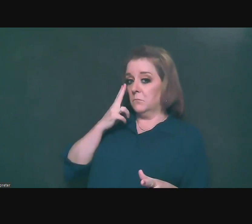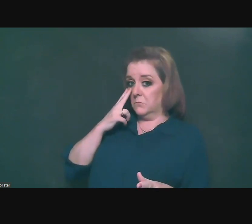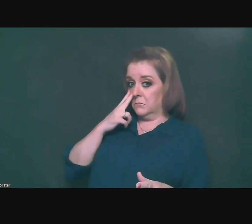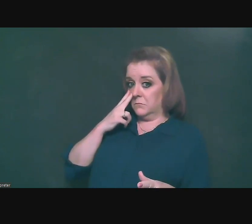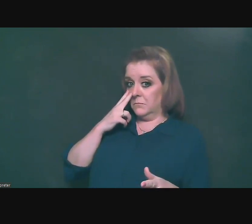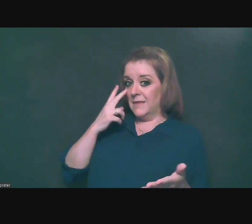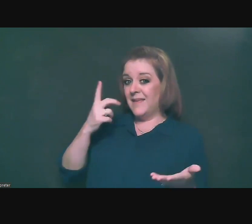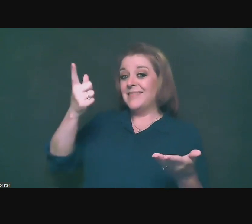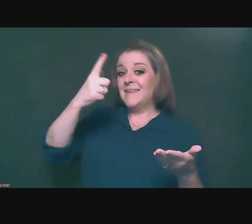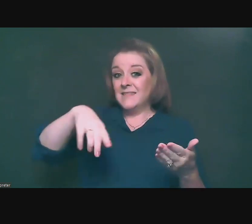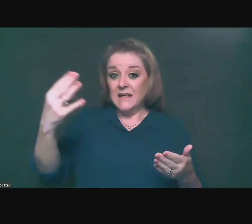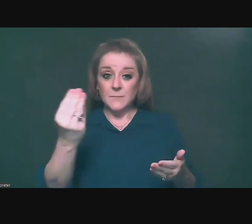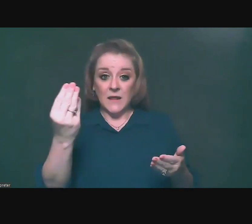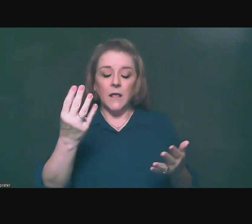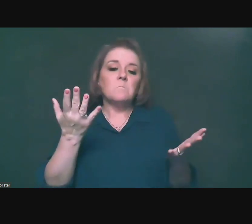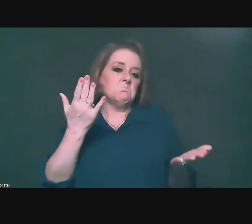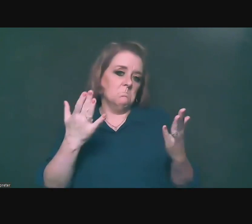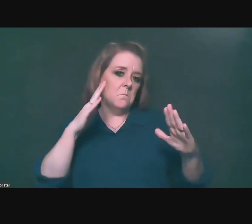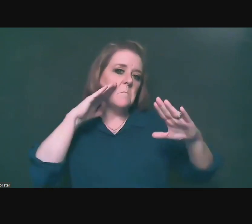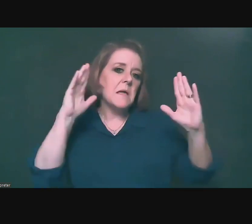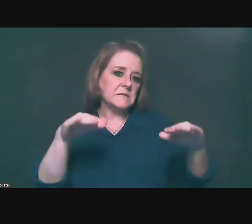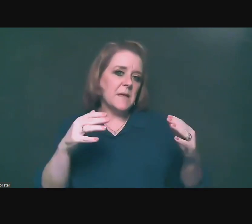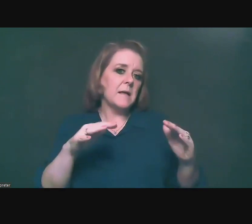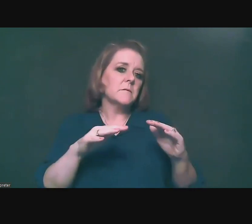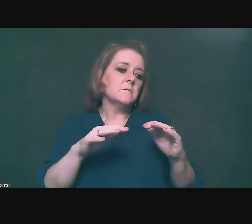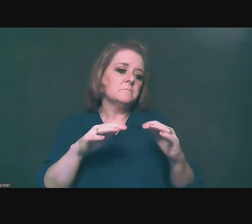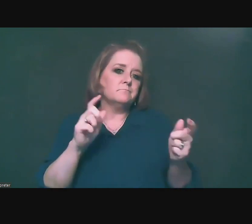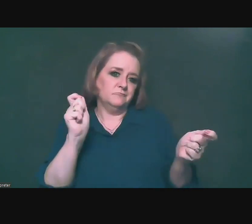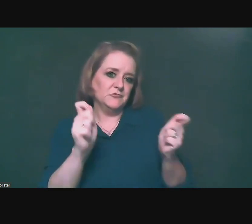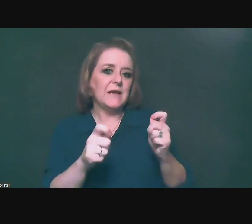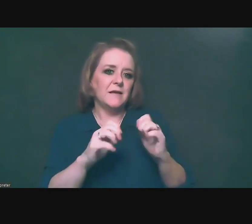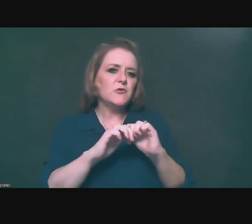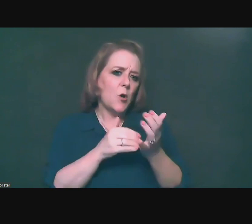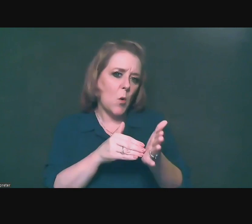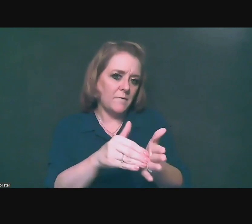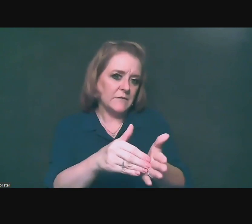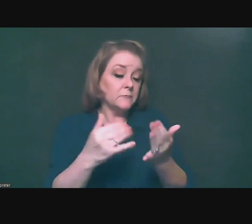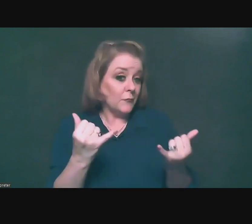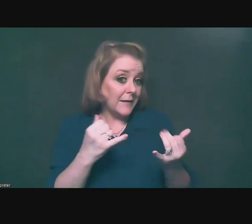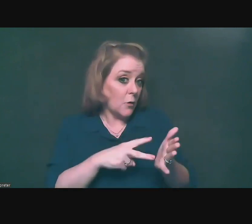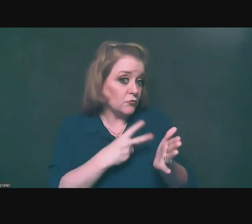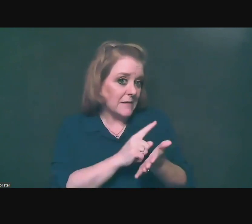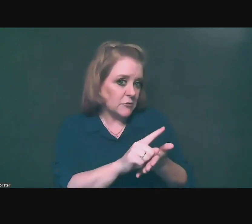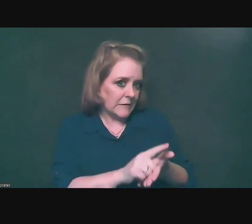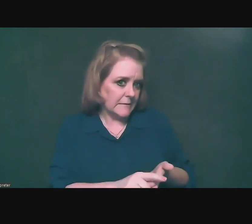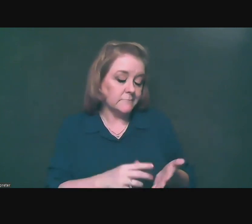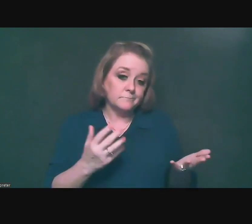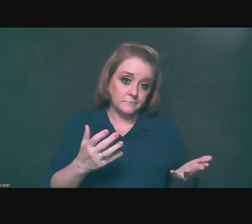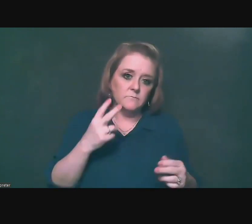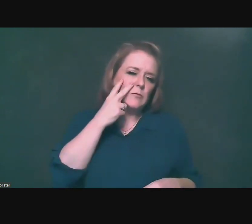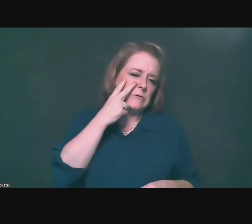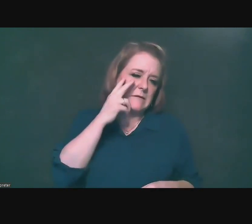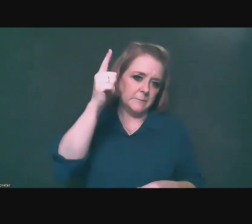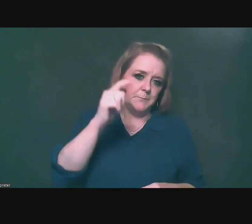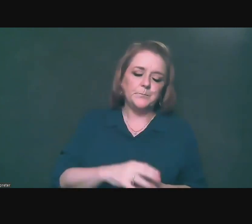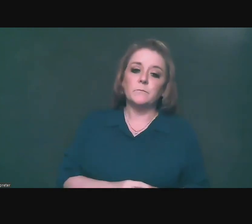us to change the frequency. We also know that Governor Abbott is at least rumored,